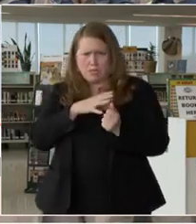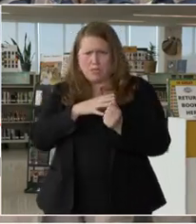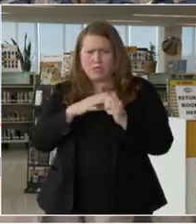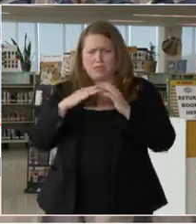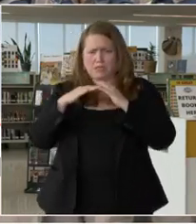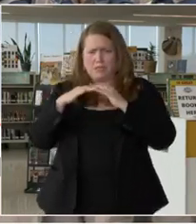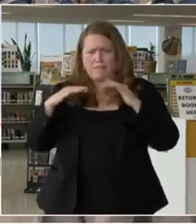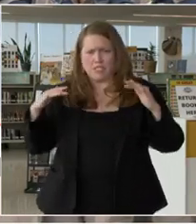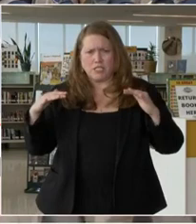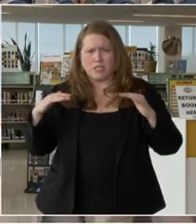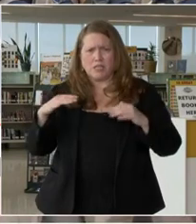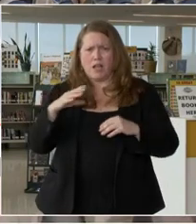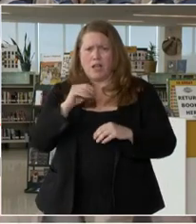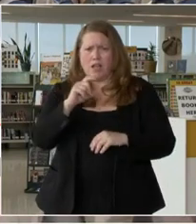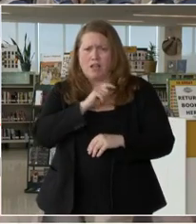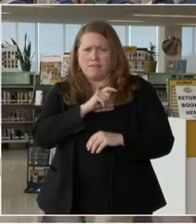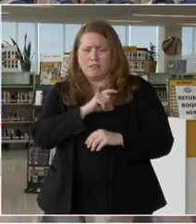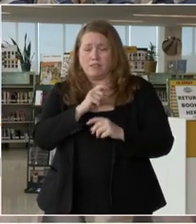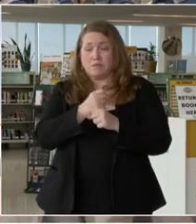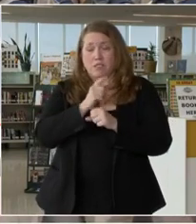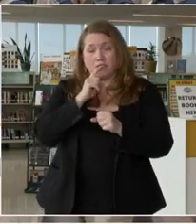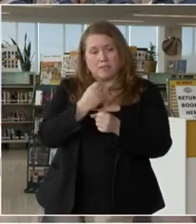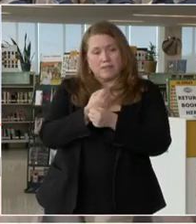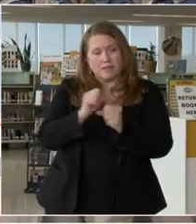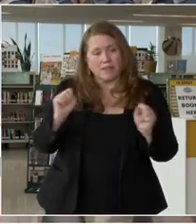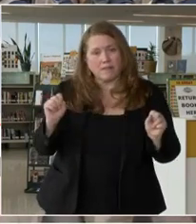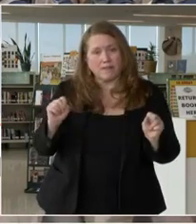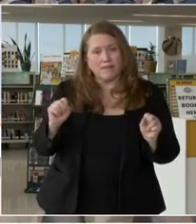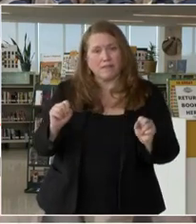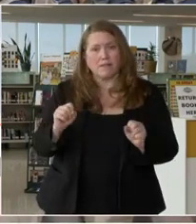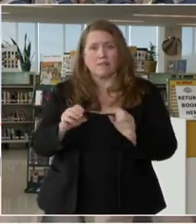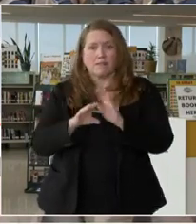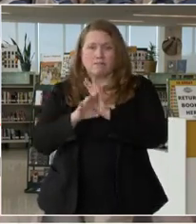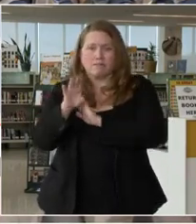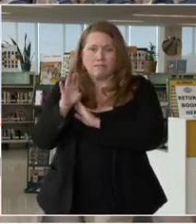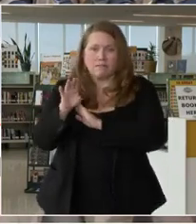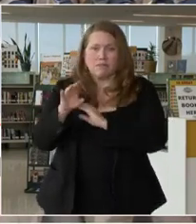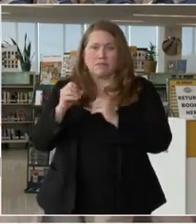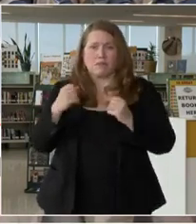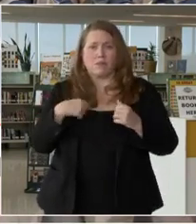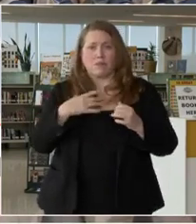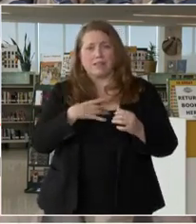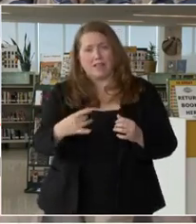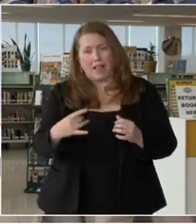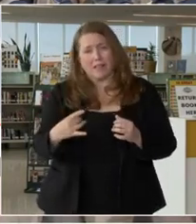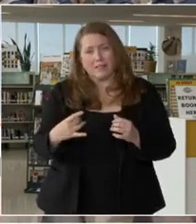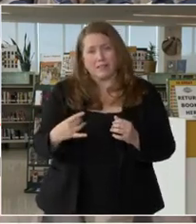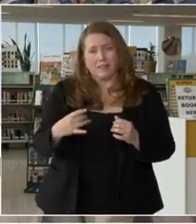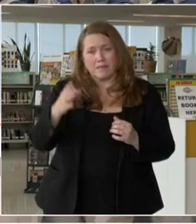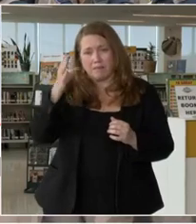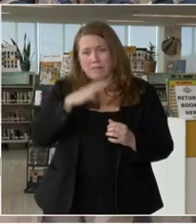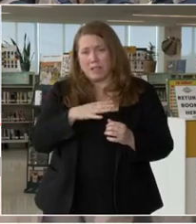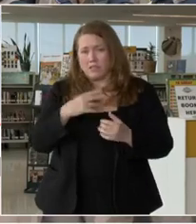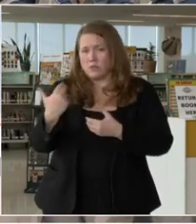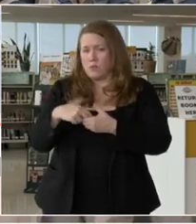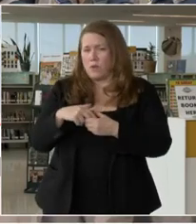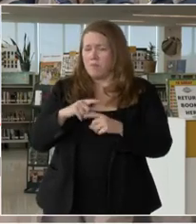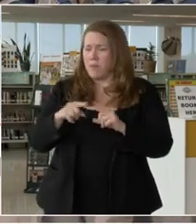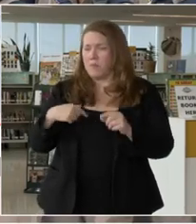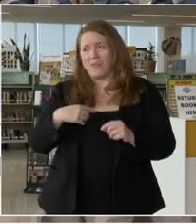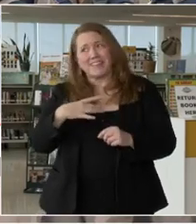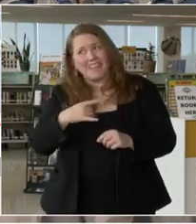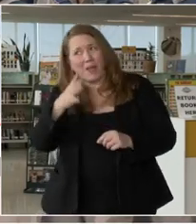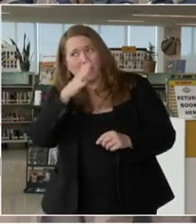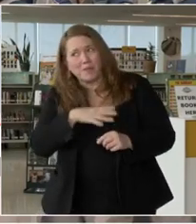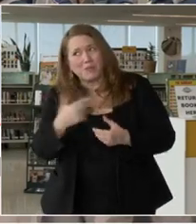female officers can be safe and can thrive. And so we like the men joining, but we like the women joining